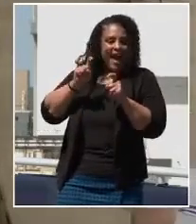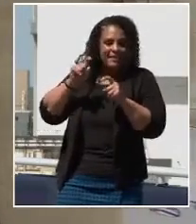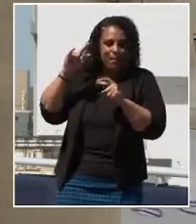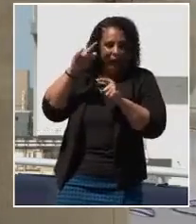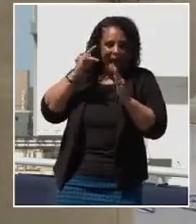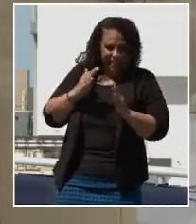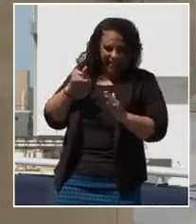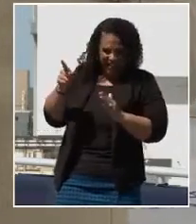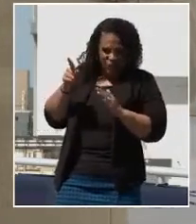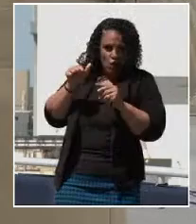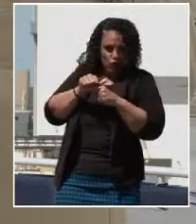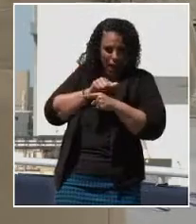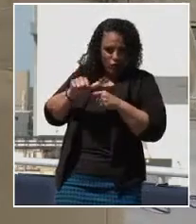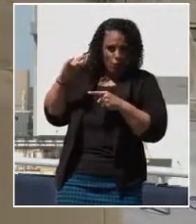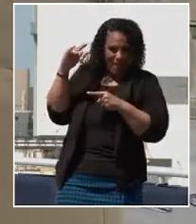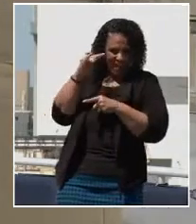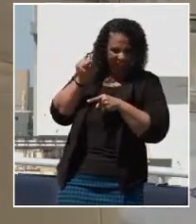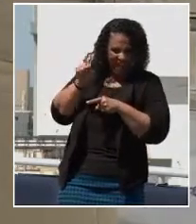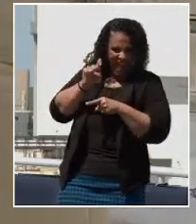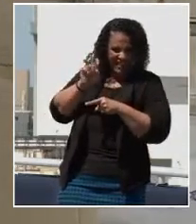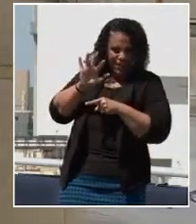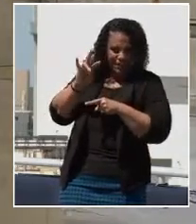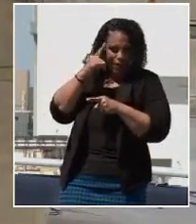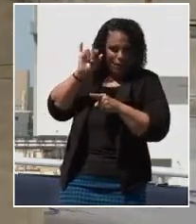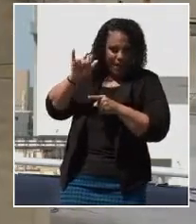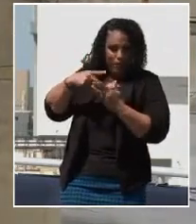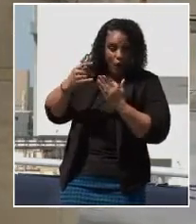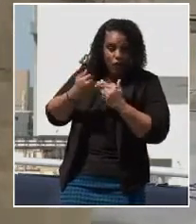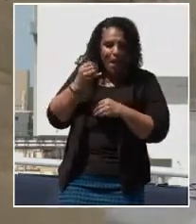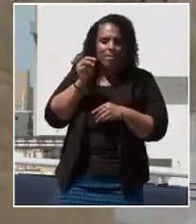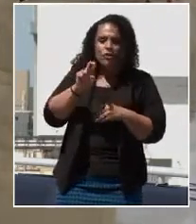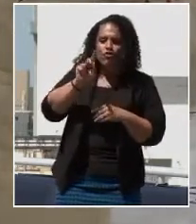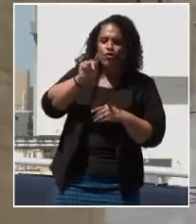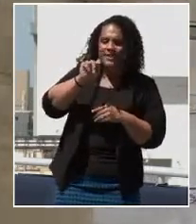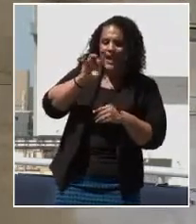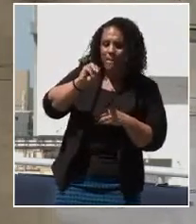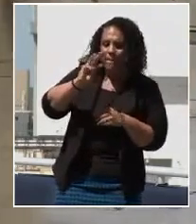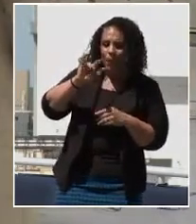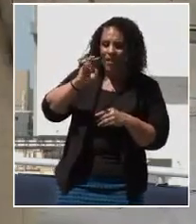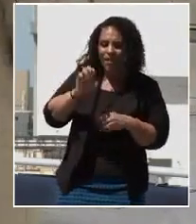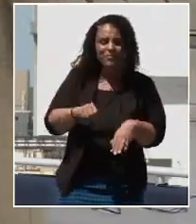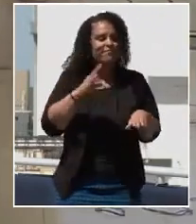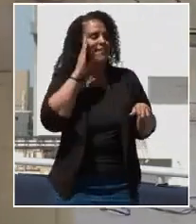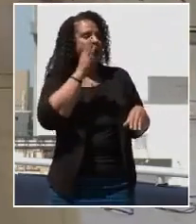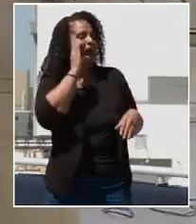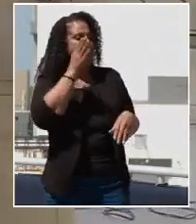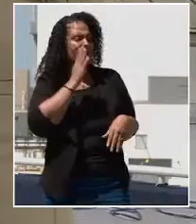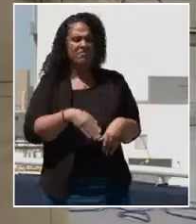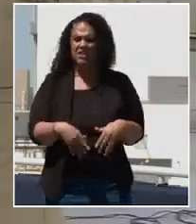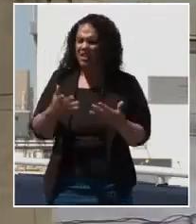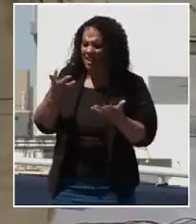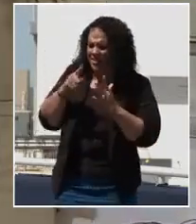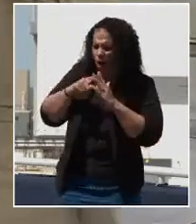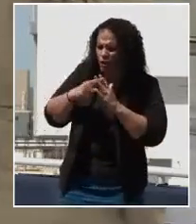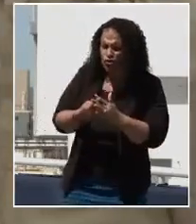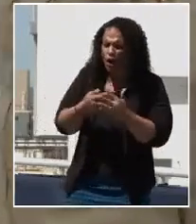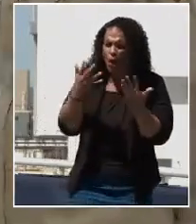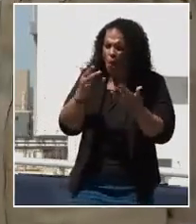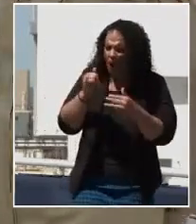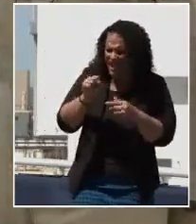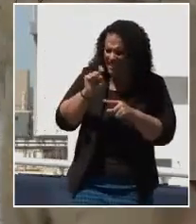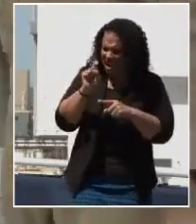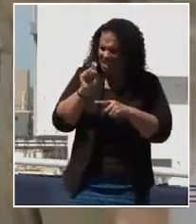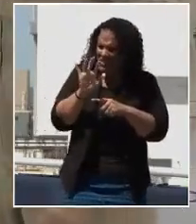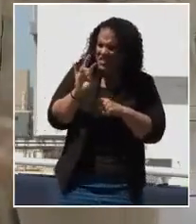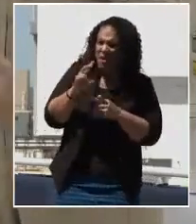fly the x57 uh for the project Mr Tim Williams hey Tim so Tim let's just start what is the